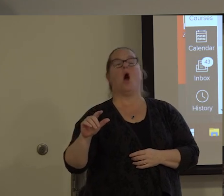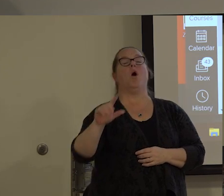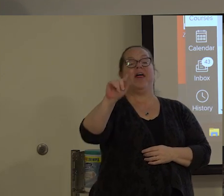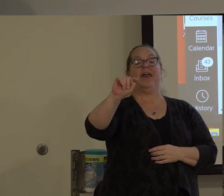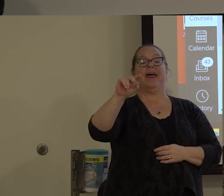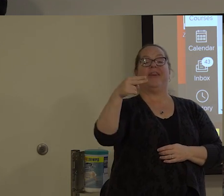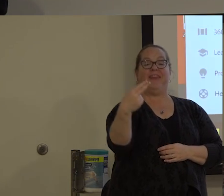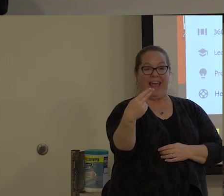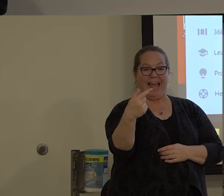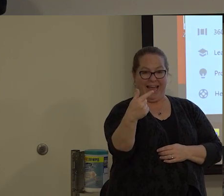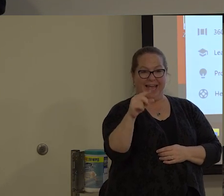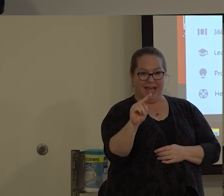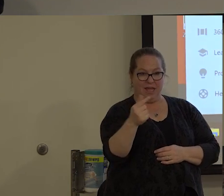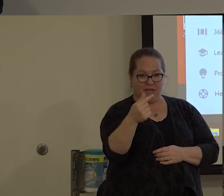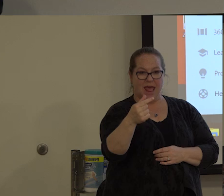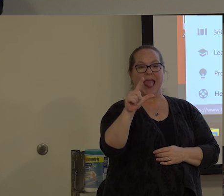content. I'm